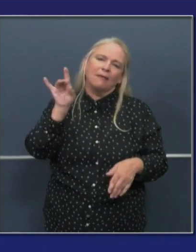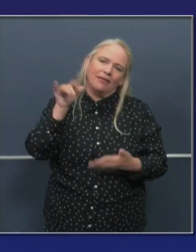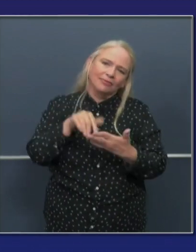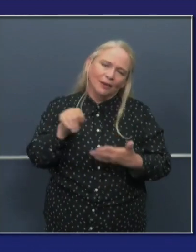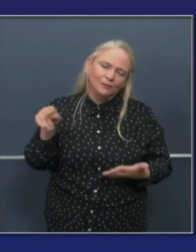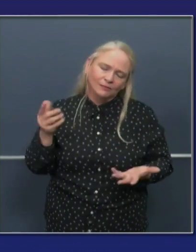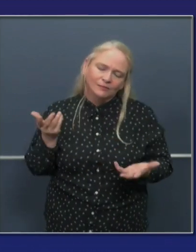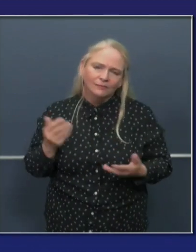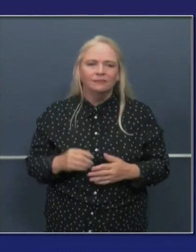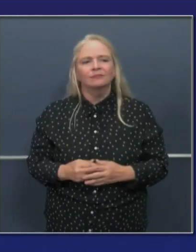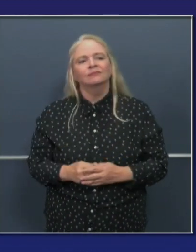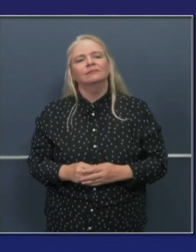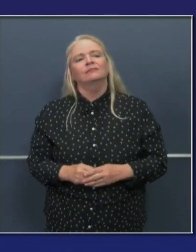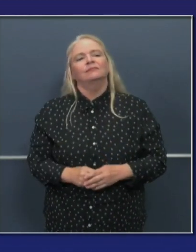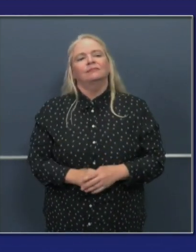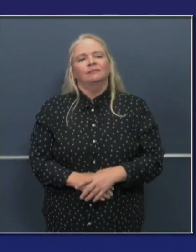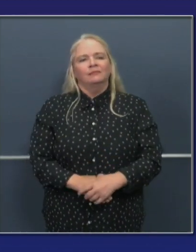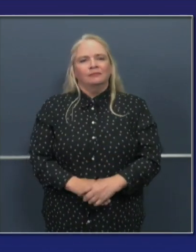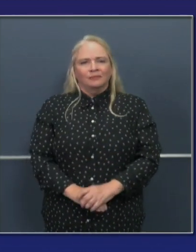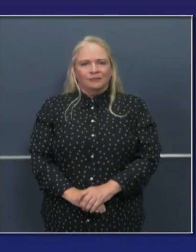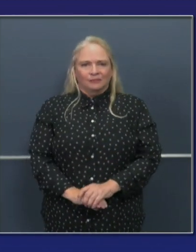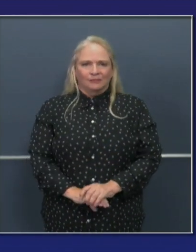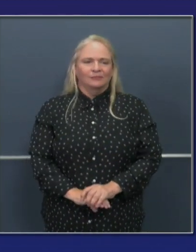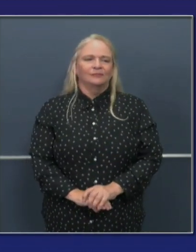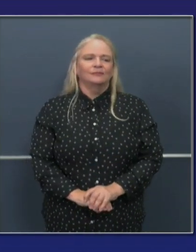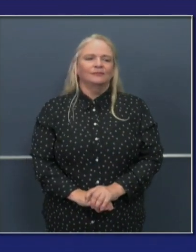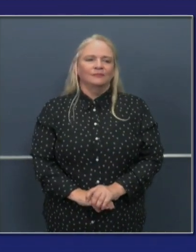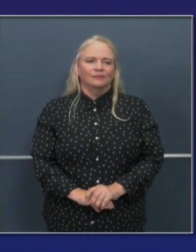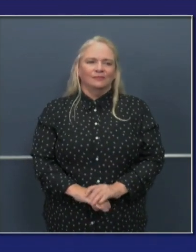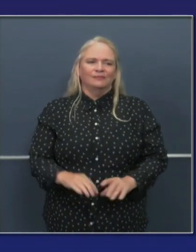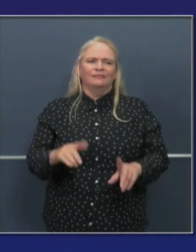7,876. Forgive me, my dyslexia is coming through.